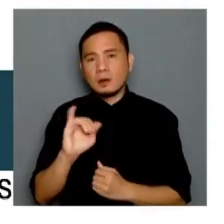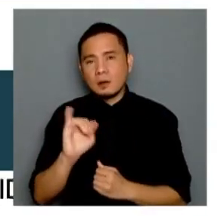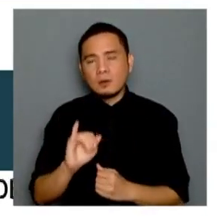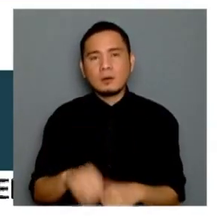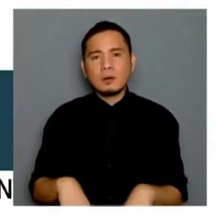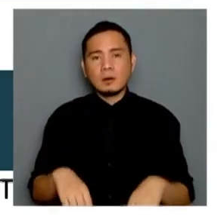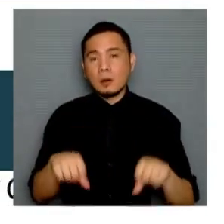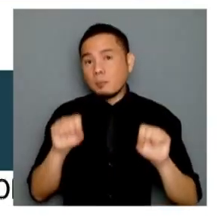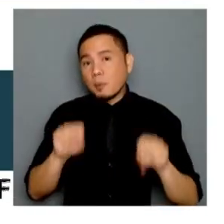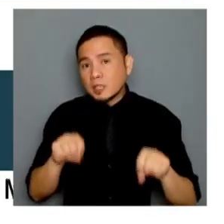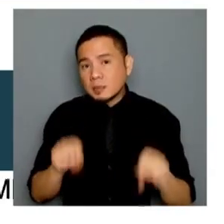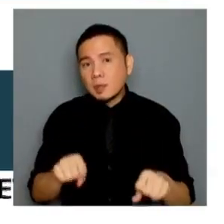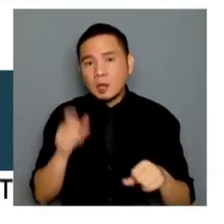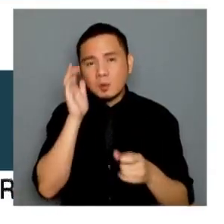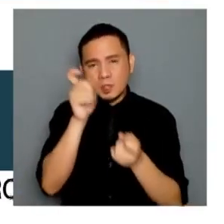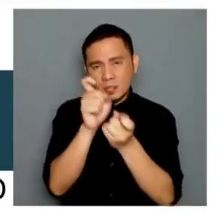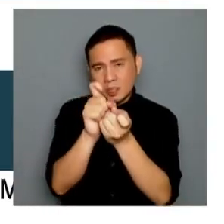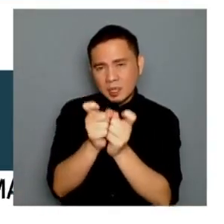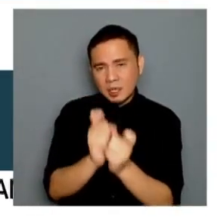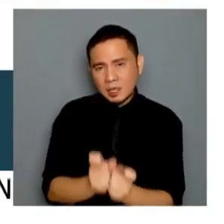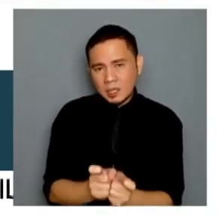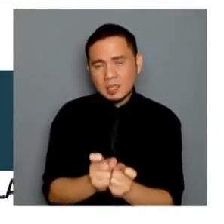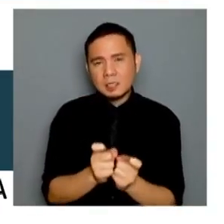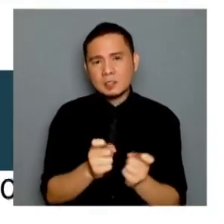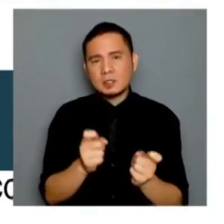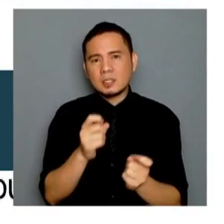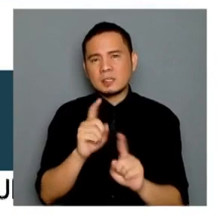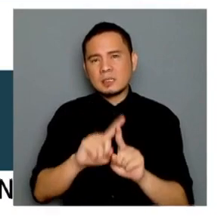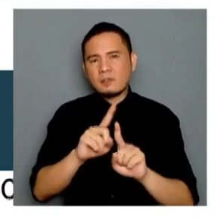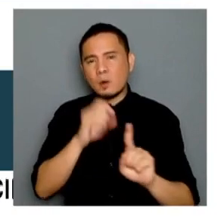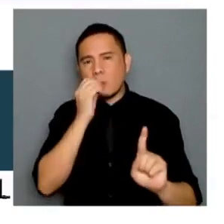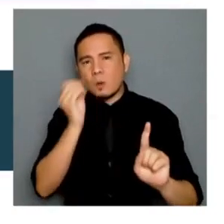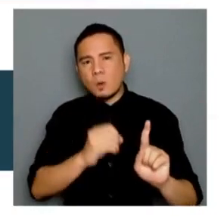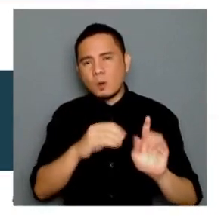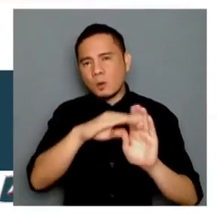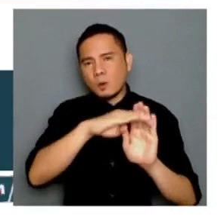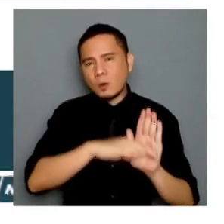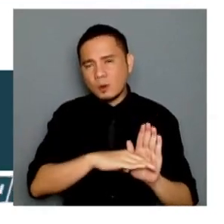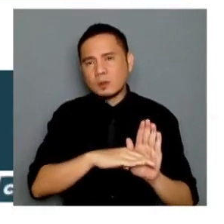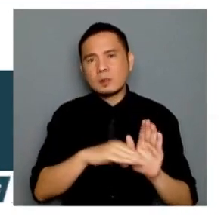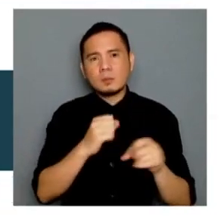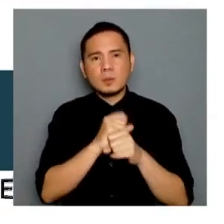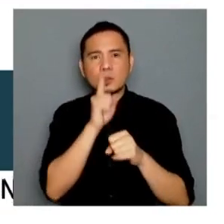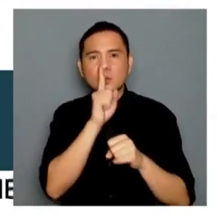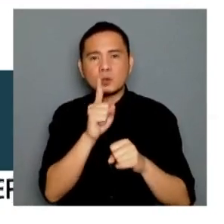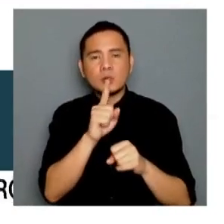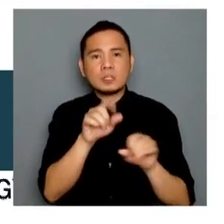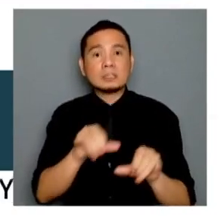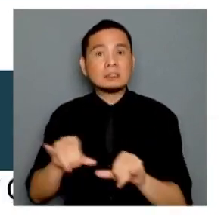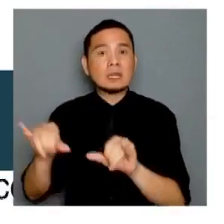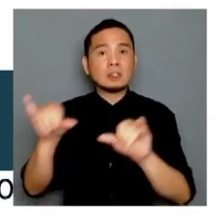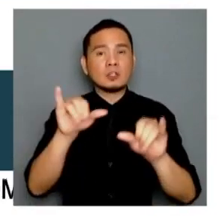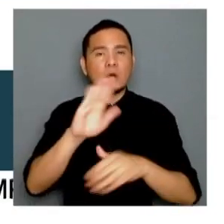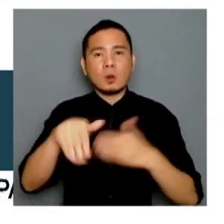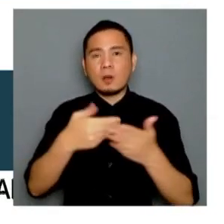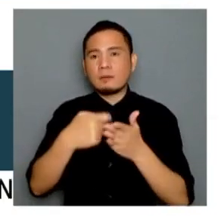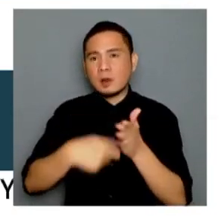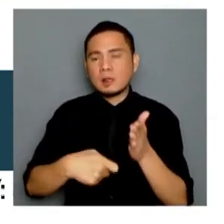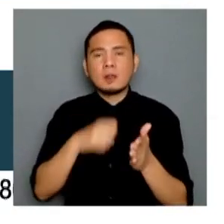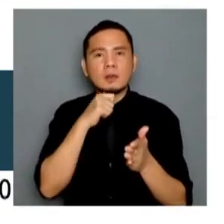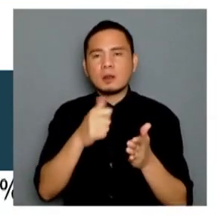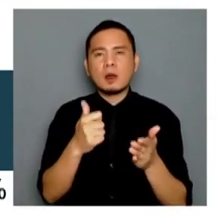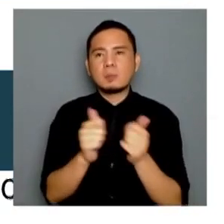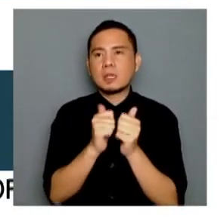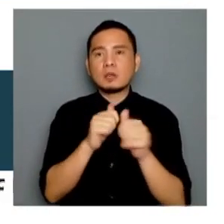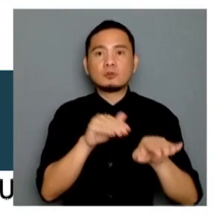us amending our existing ordinances to unify or standardize fines. So I'm not just talking about traffic fines, I'm